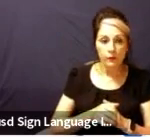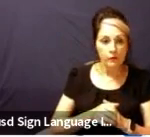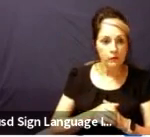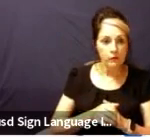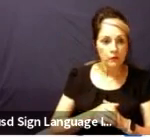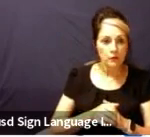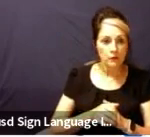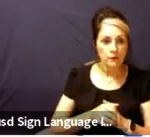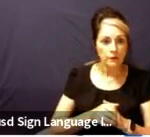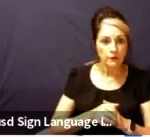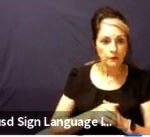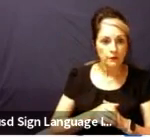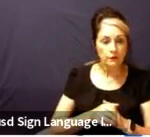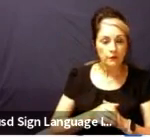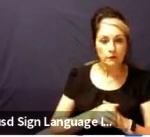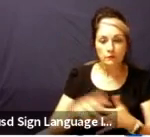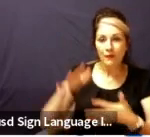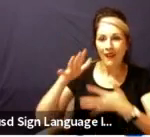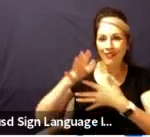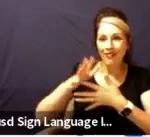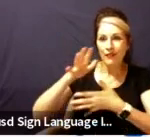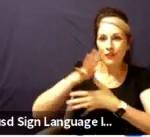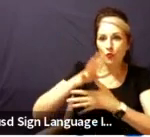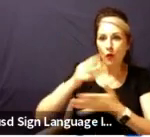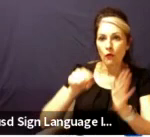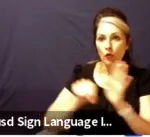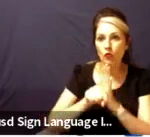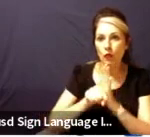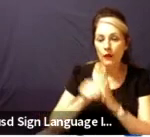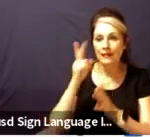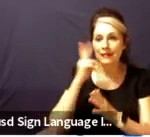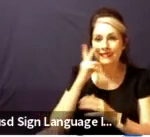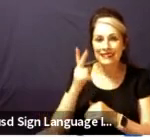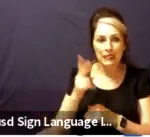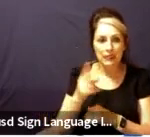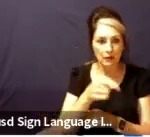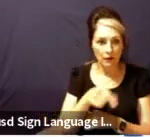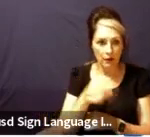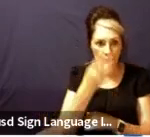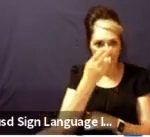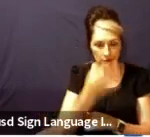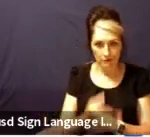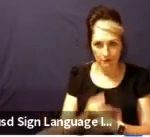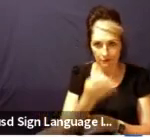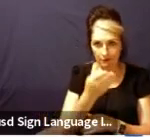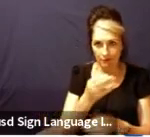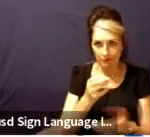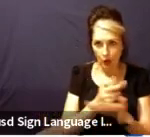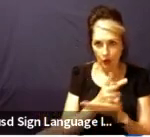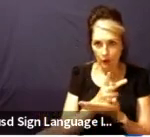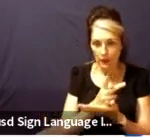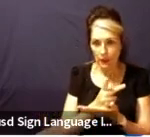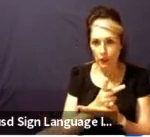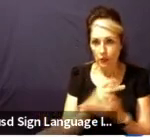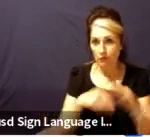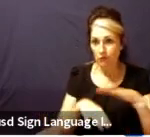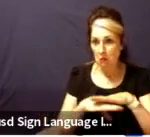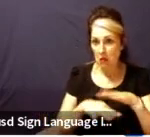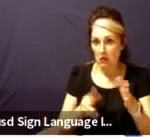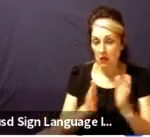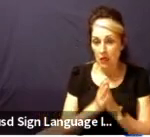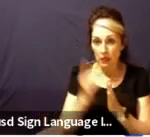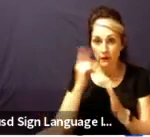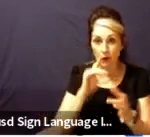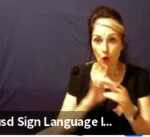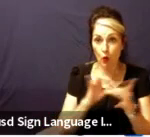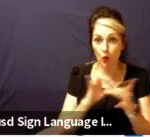who are in the 11th and 12th grade, you will see these authorizations here, basically asking for release